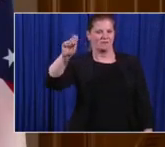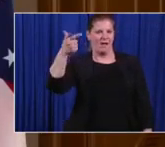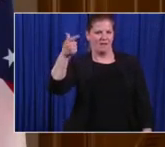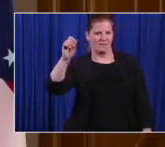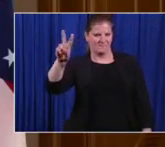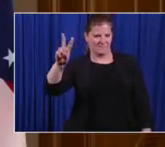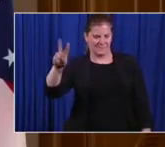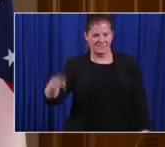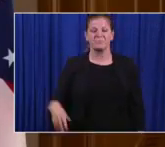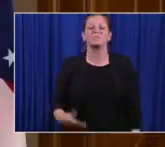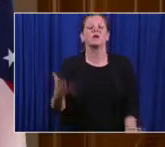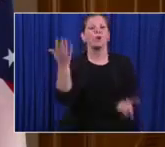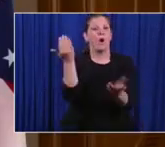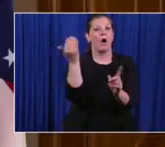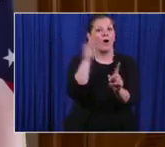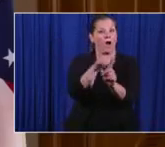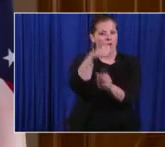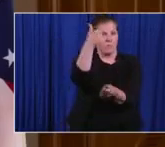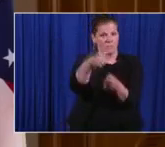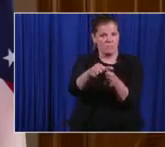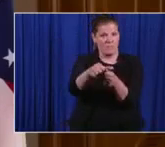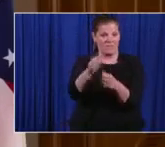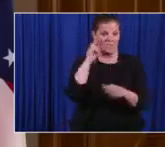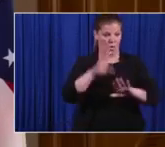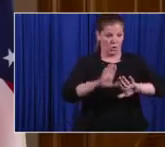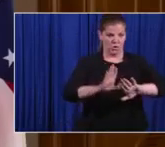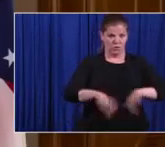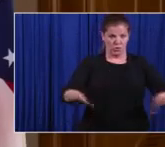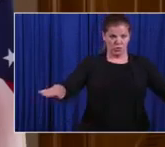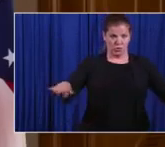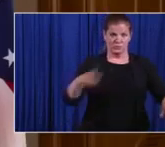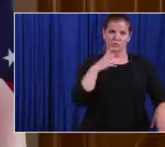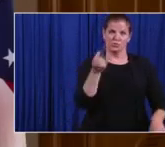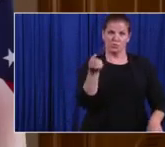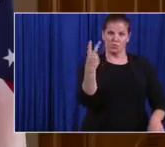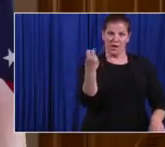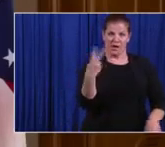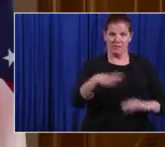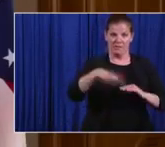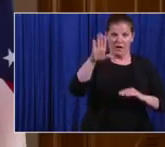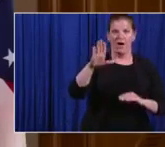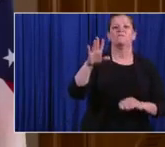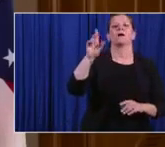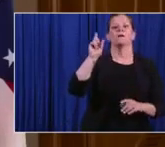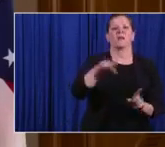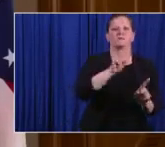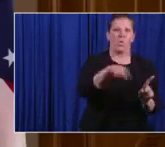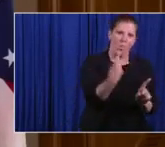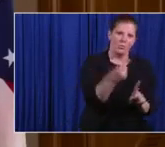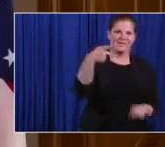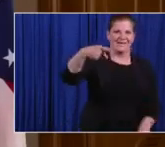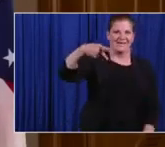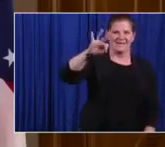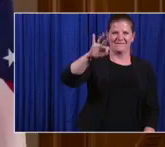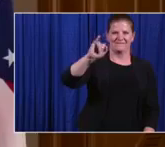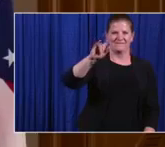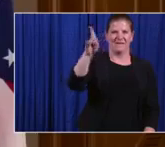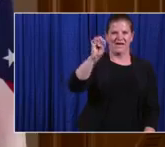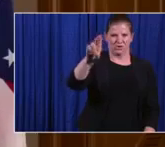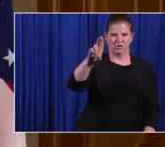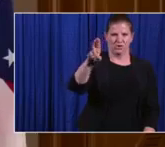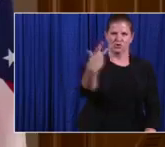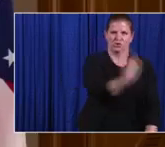that Pfizer is the vaccine that is available for children 12 and